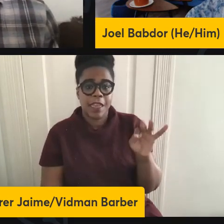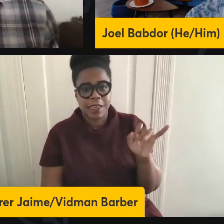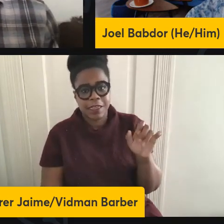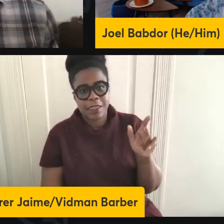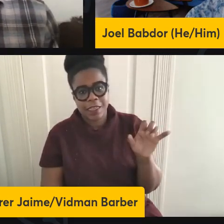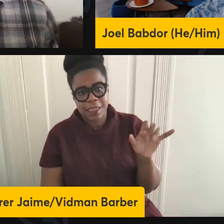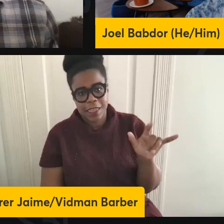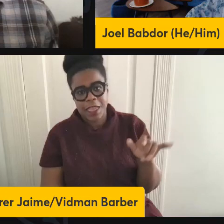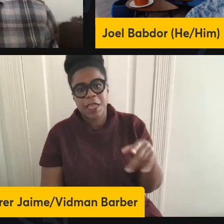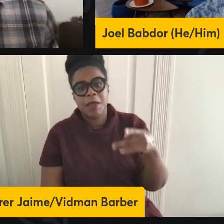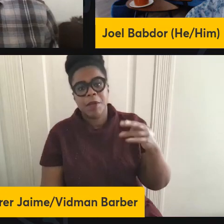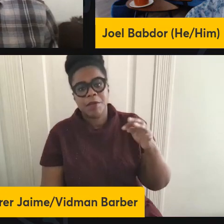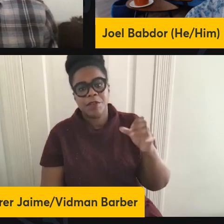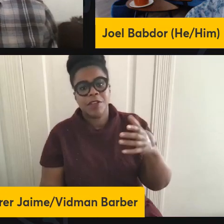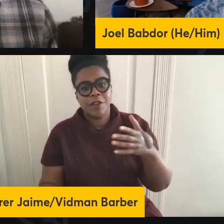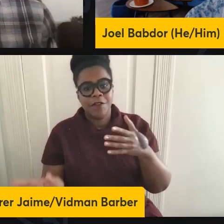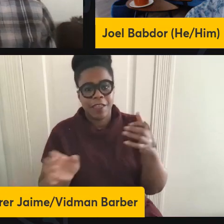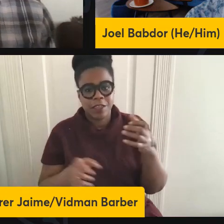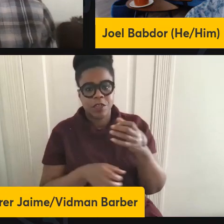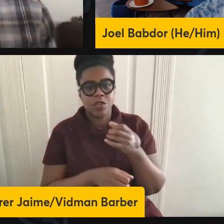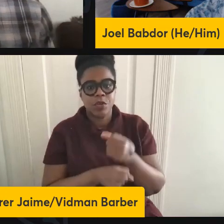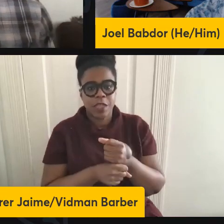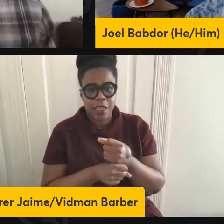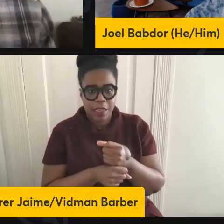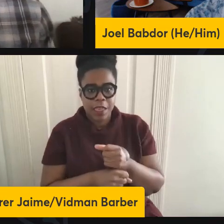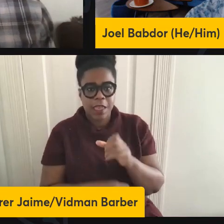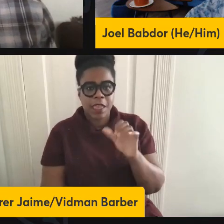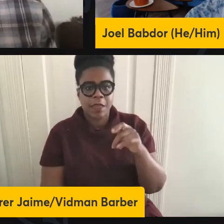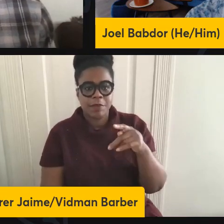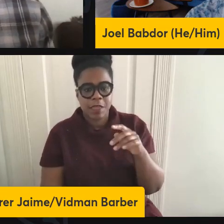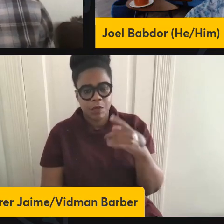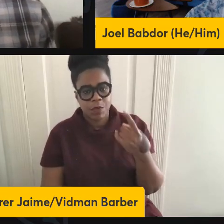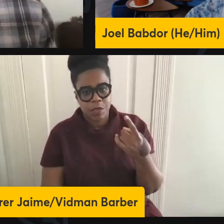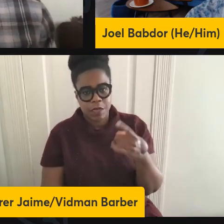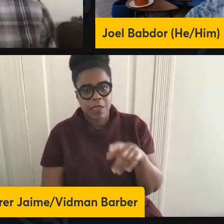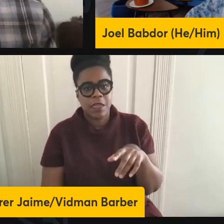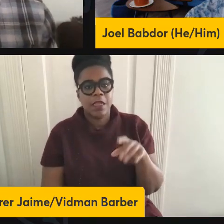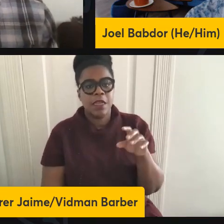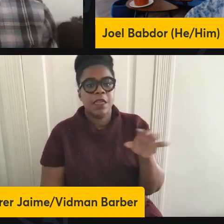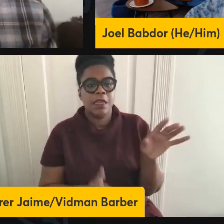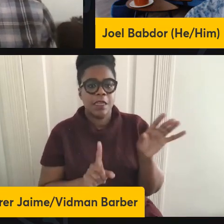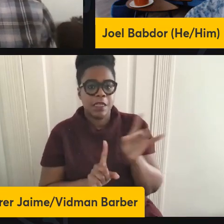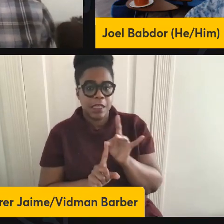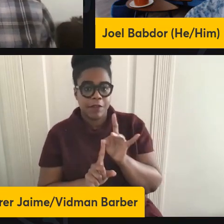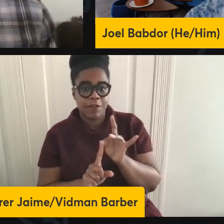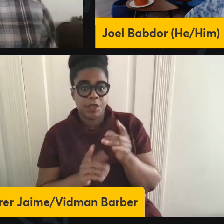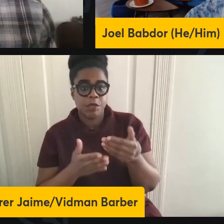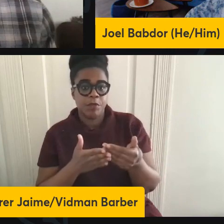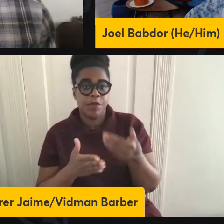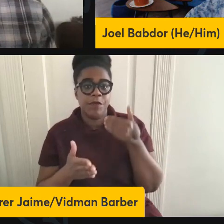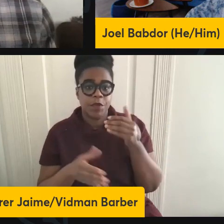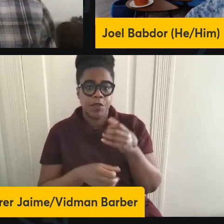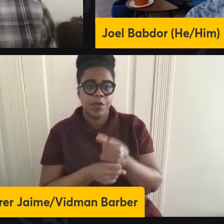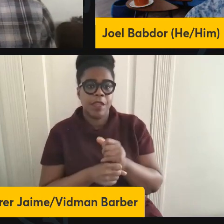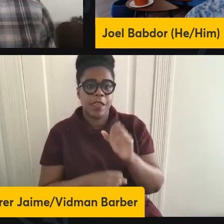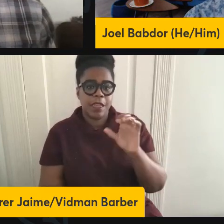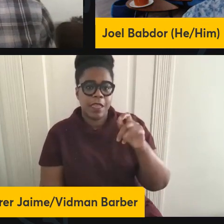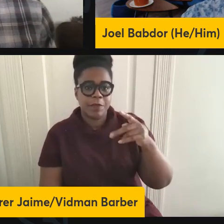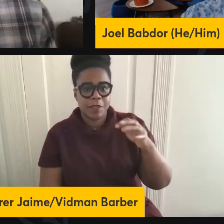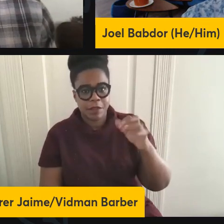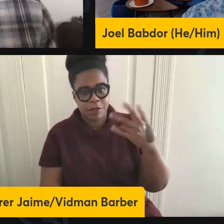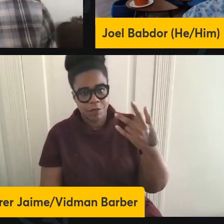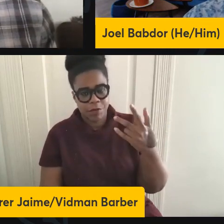much faster that you're going to get gastromin D, caspase-1 mediated gastromin D cleavage before you get to caspase-3